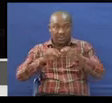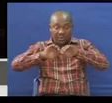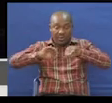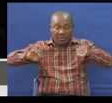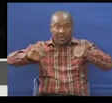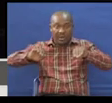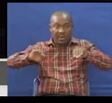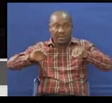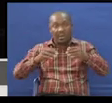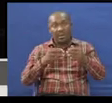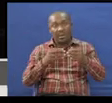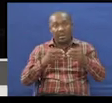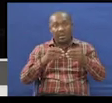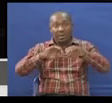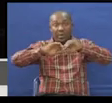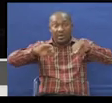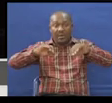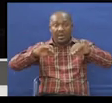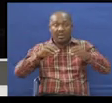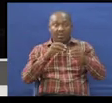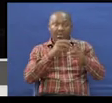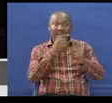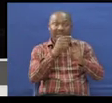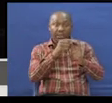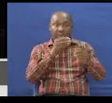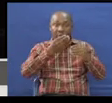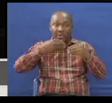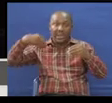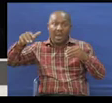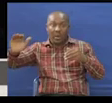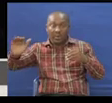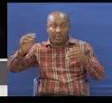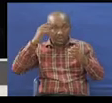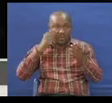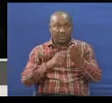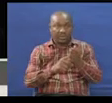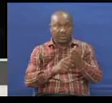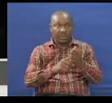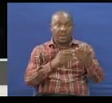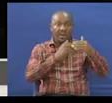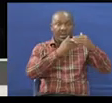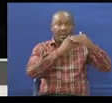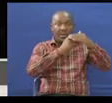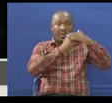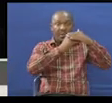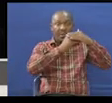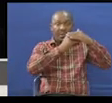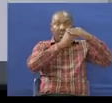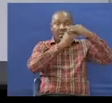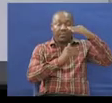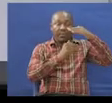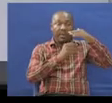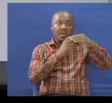by the term which you have taken it out. You have taken x out. So divide 3x squared by x. So one of the x here will cancel. You